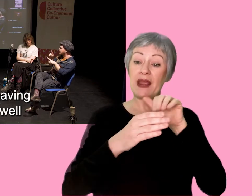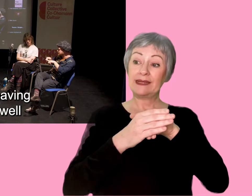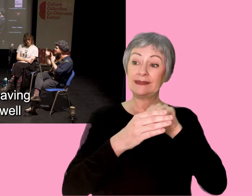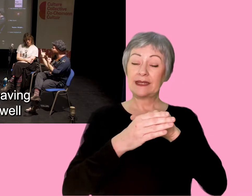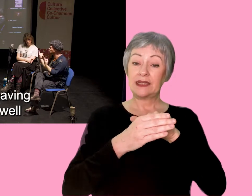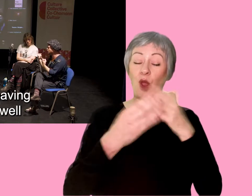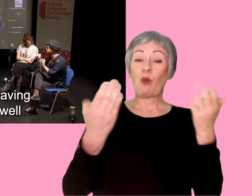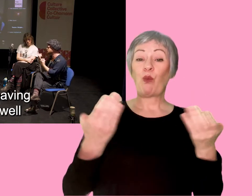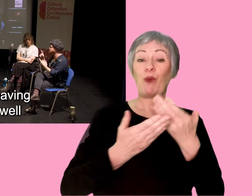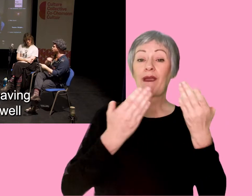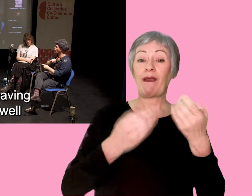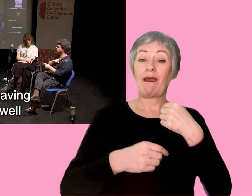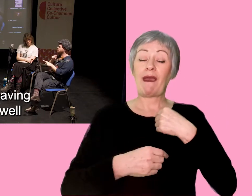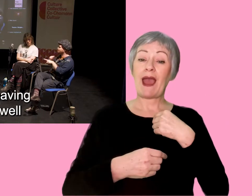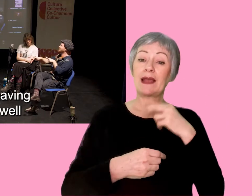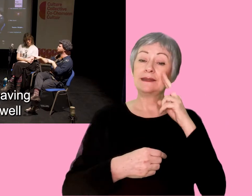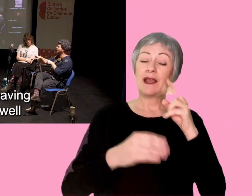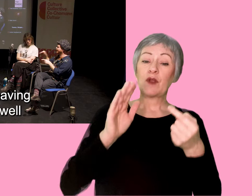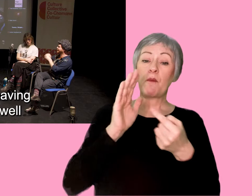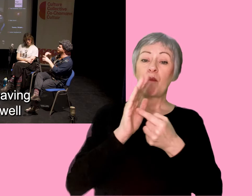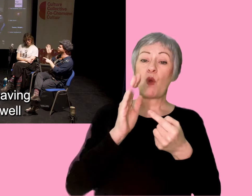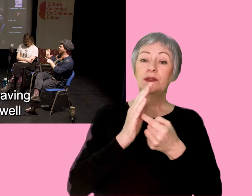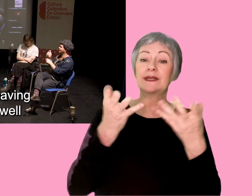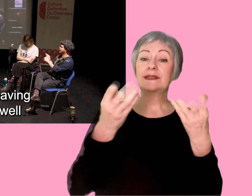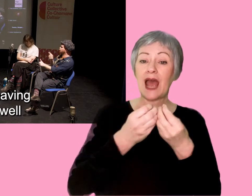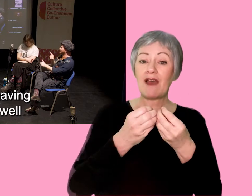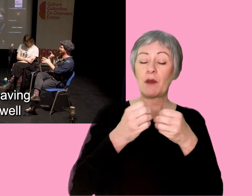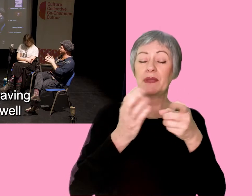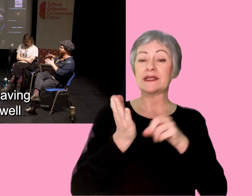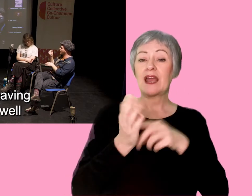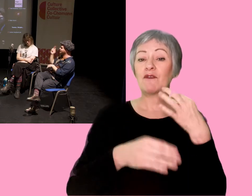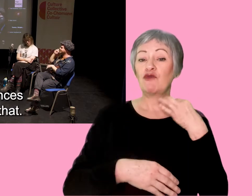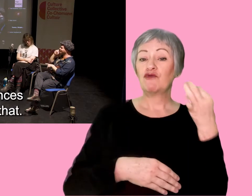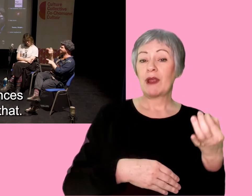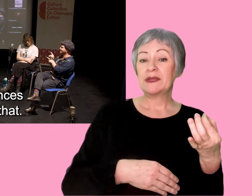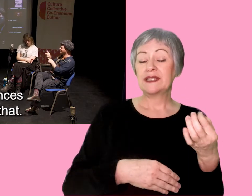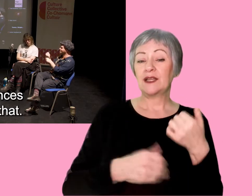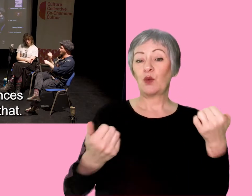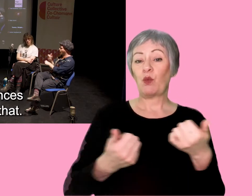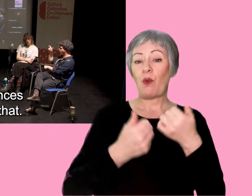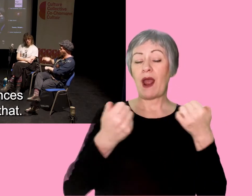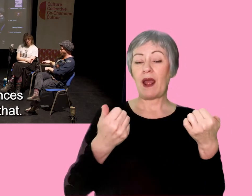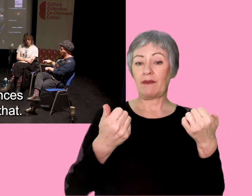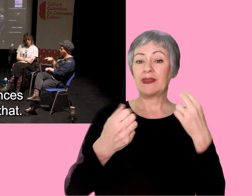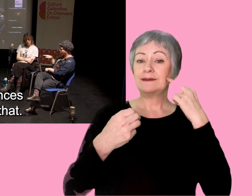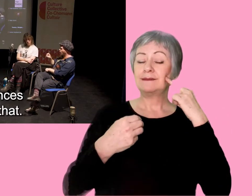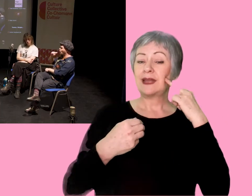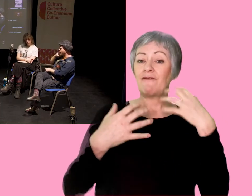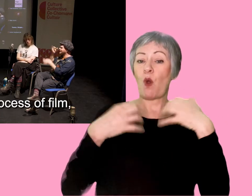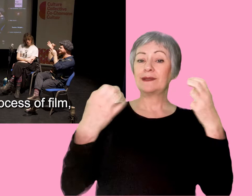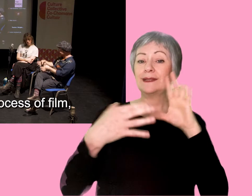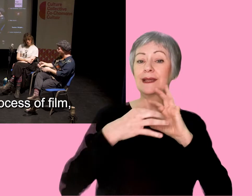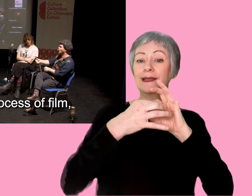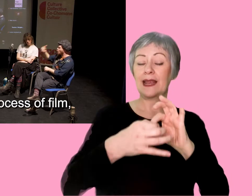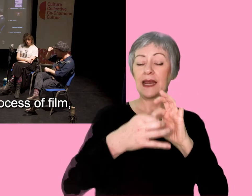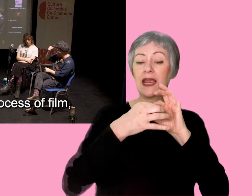see the importance of having BSL represented well, so that deaf audiences can connect with that. If